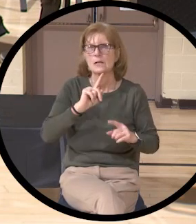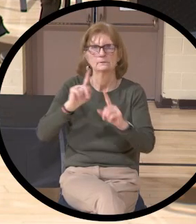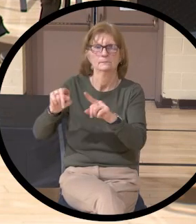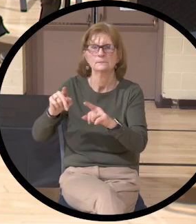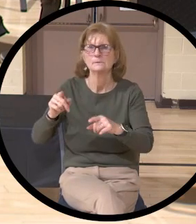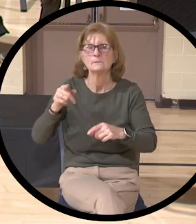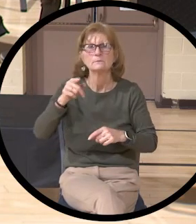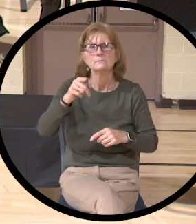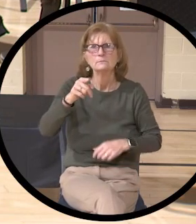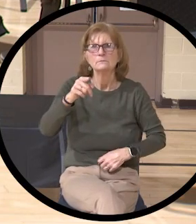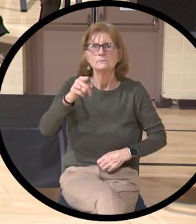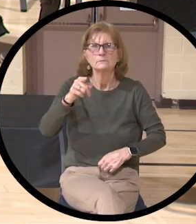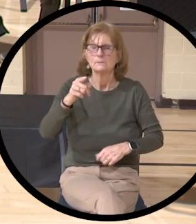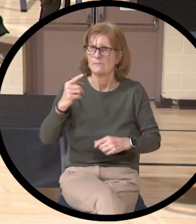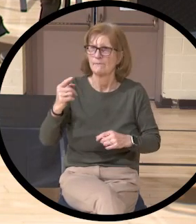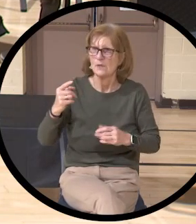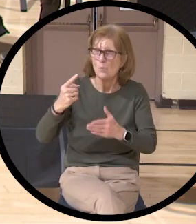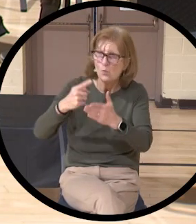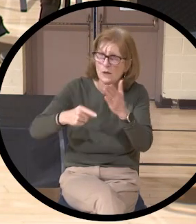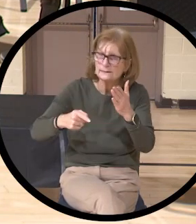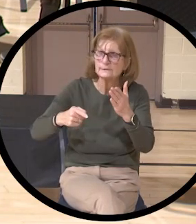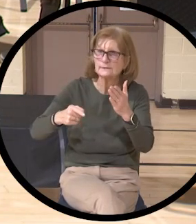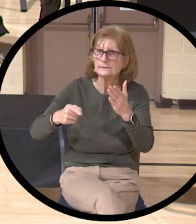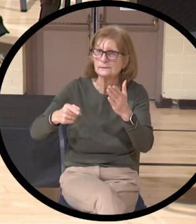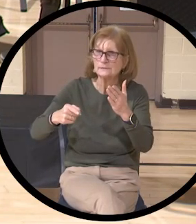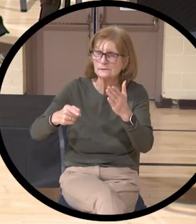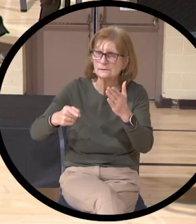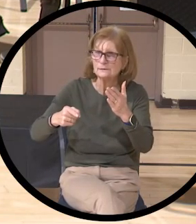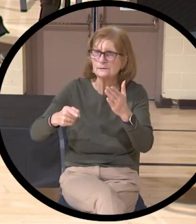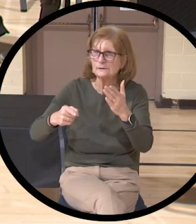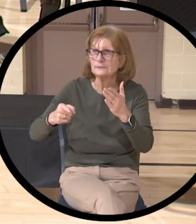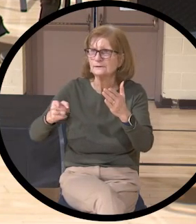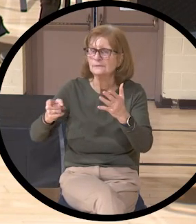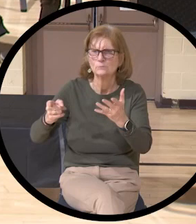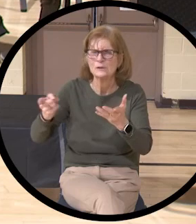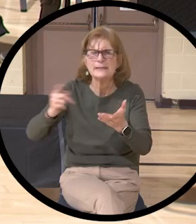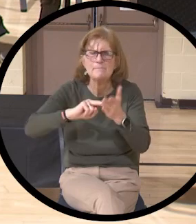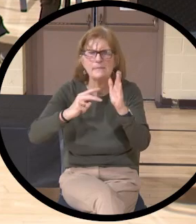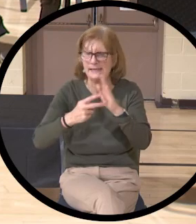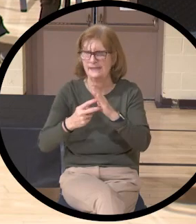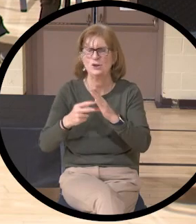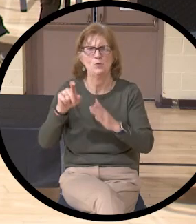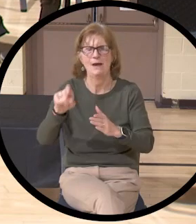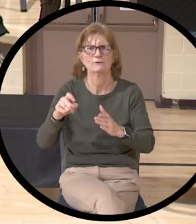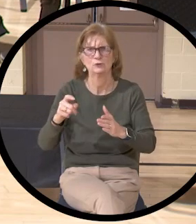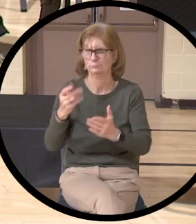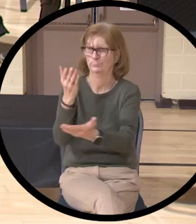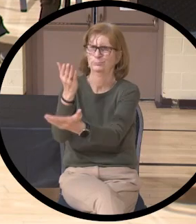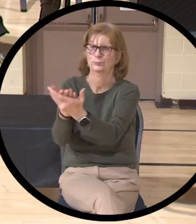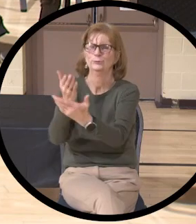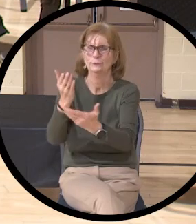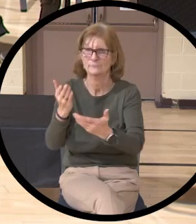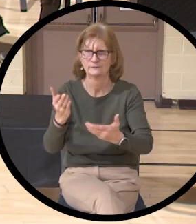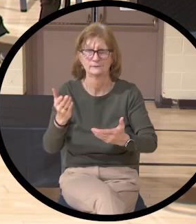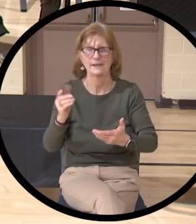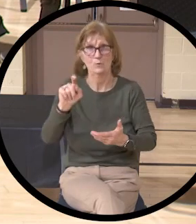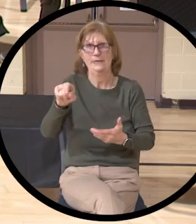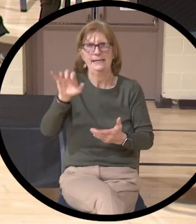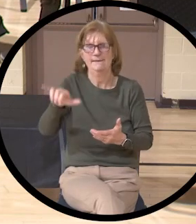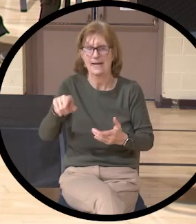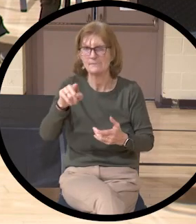warranted might mean. So Paige, I don't know if you want to answer that. Yeah, no, warranted. So this is all just engineering talk, but it's